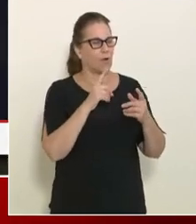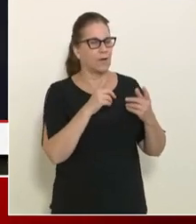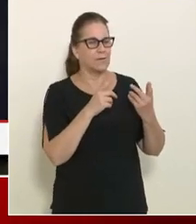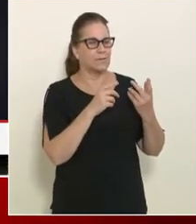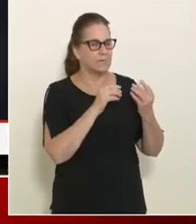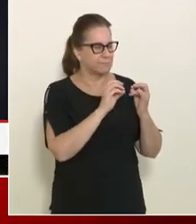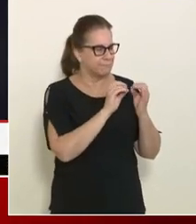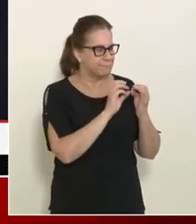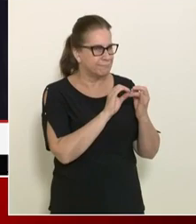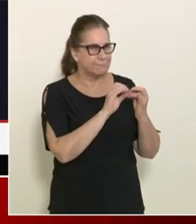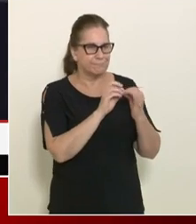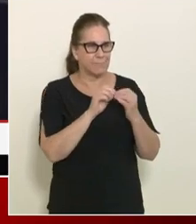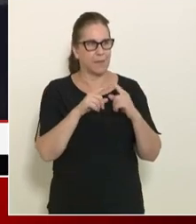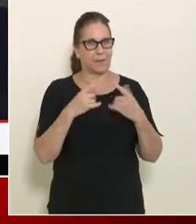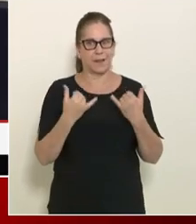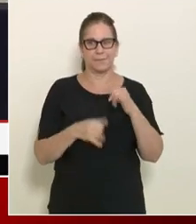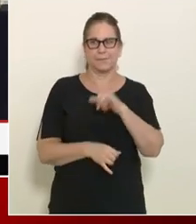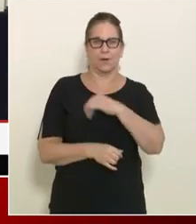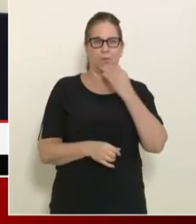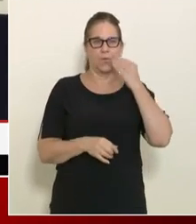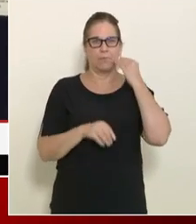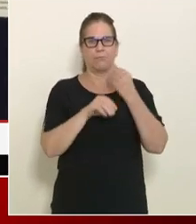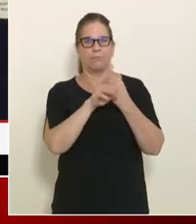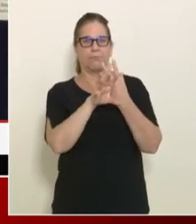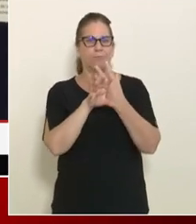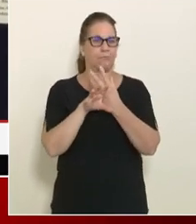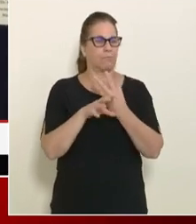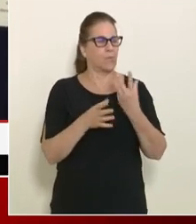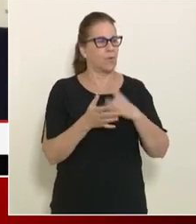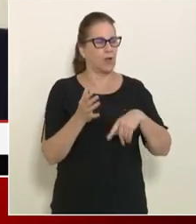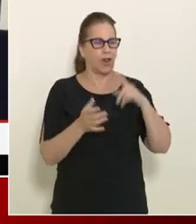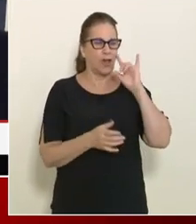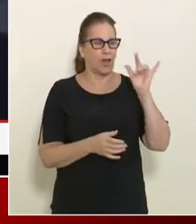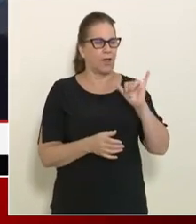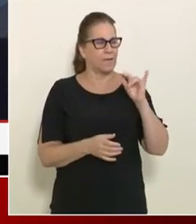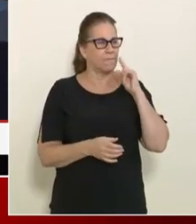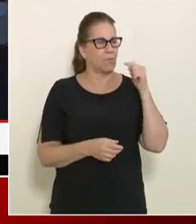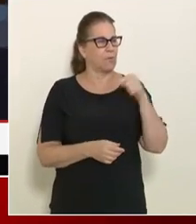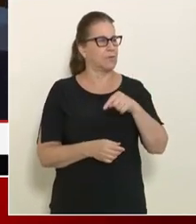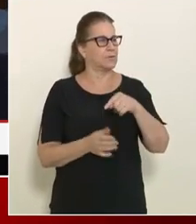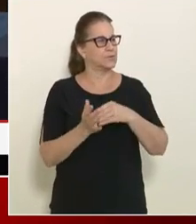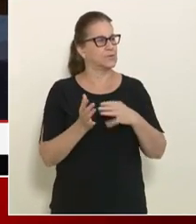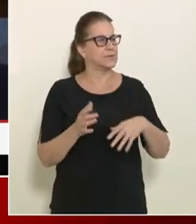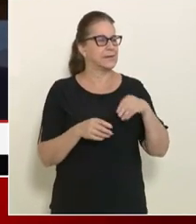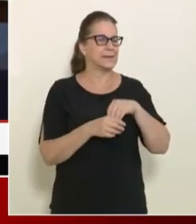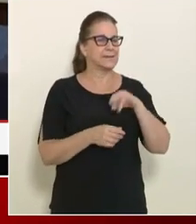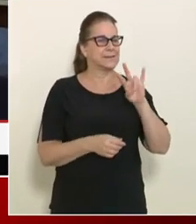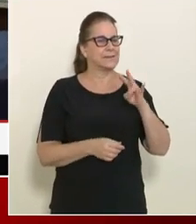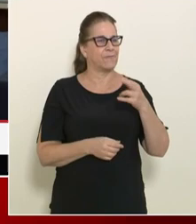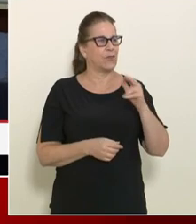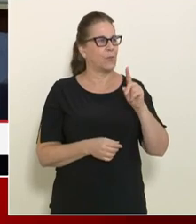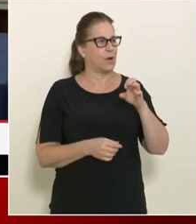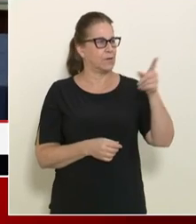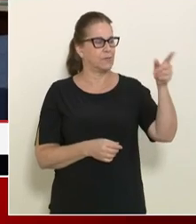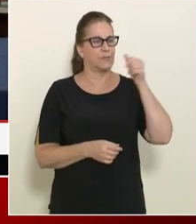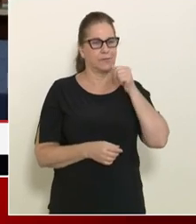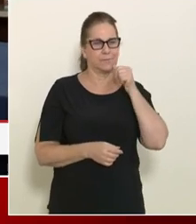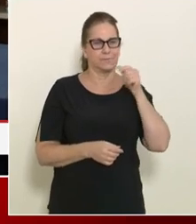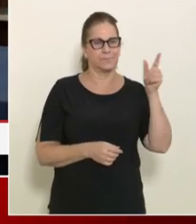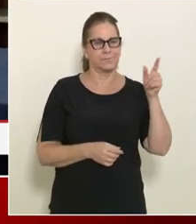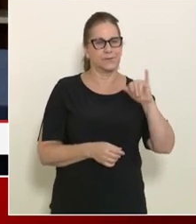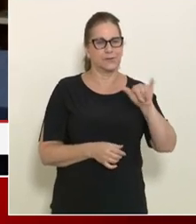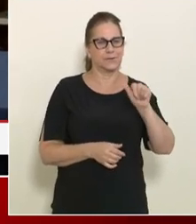going to class? Well, as you know, it's been some time. I've kind of gotten used to it by now.